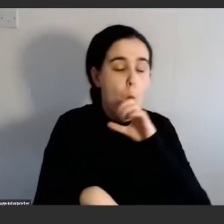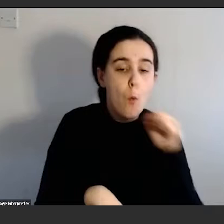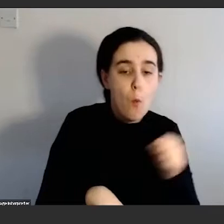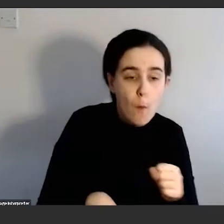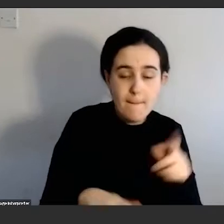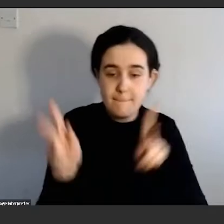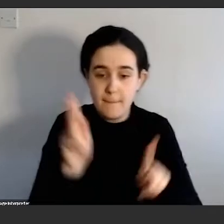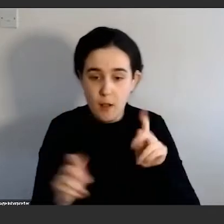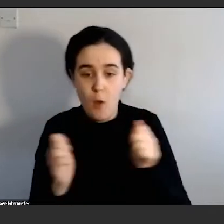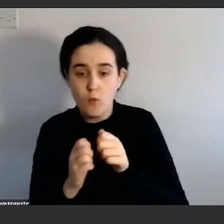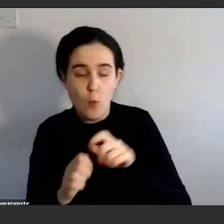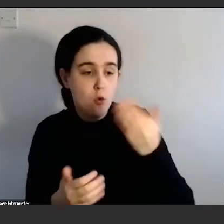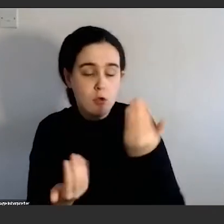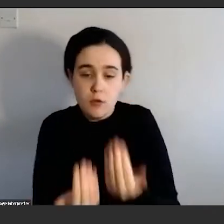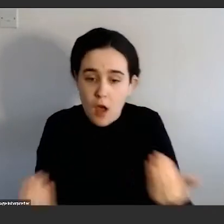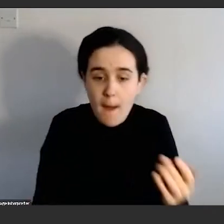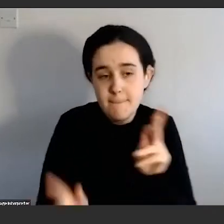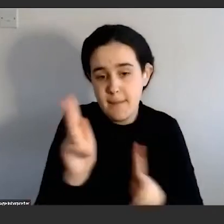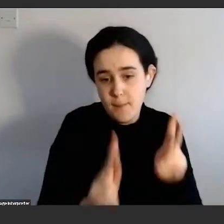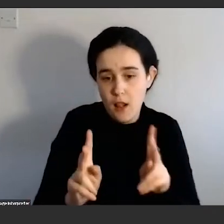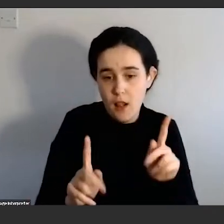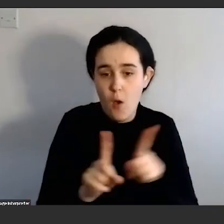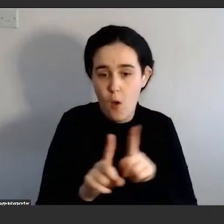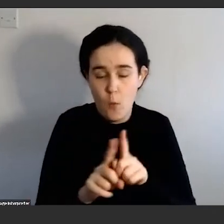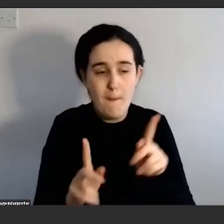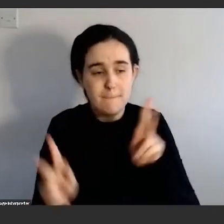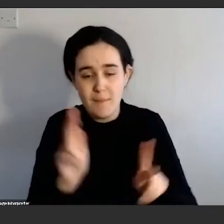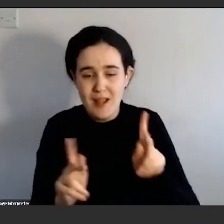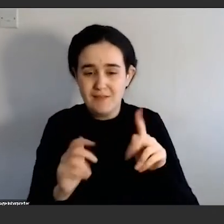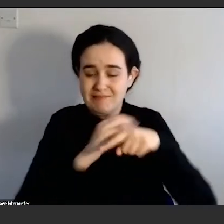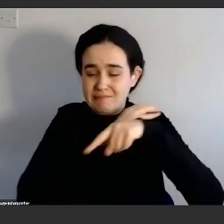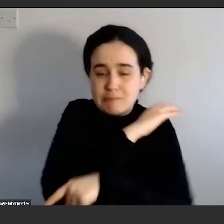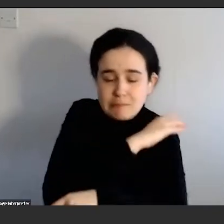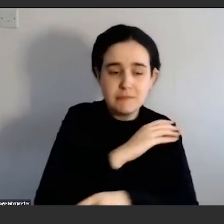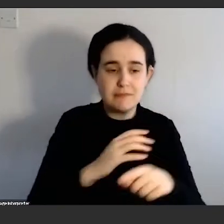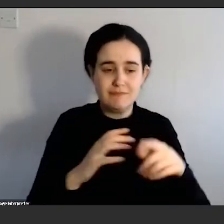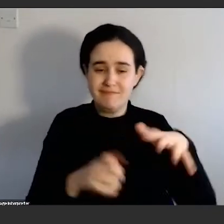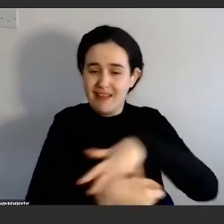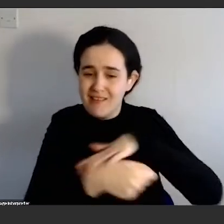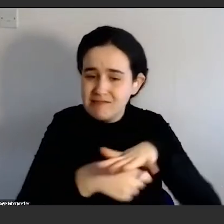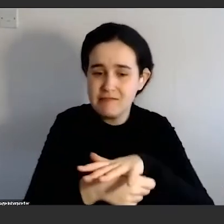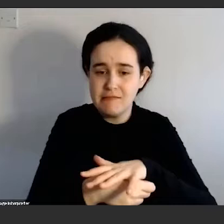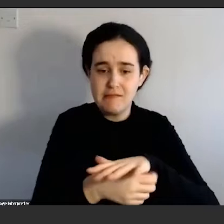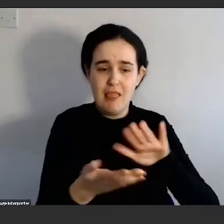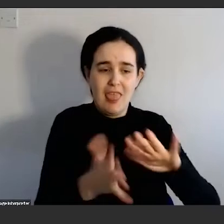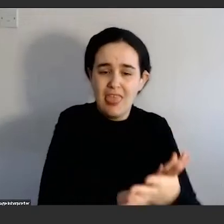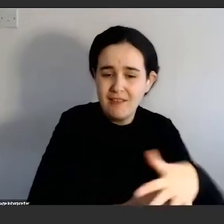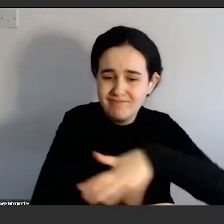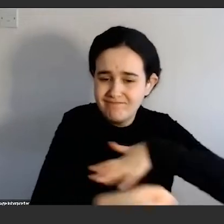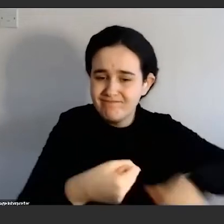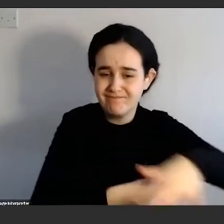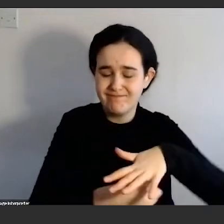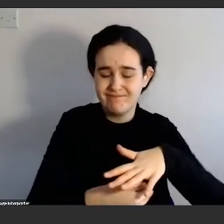Recognizing what needs to be done is only the first step. The second step is committing to building